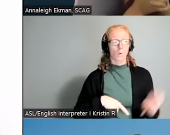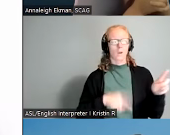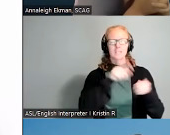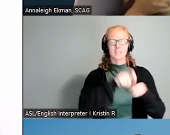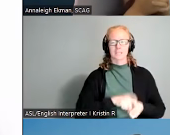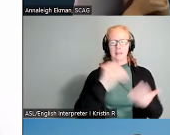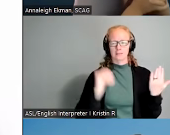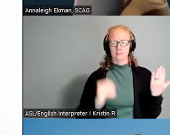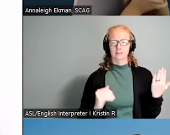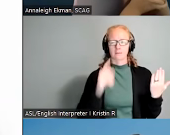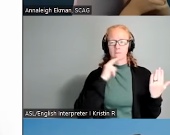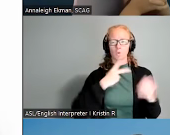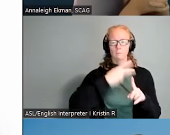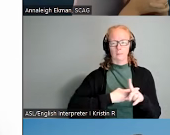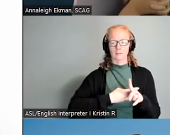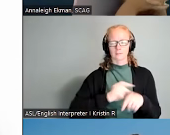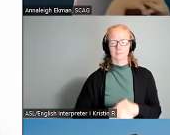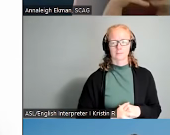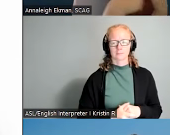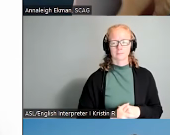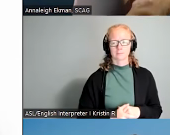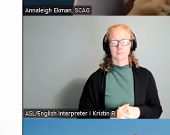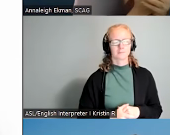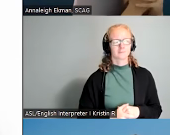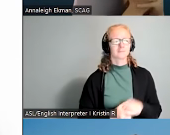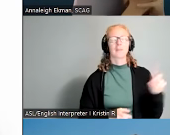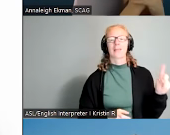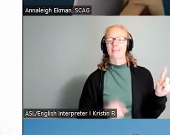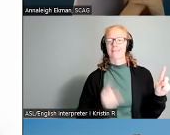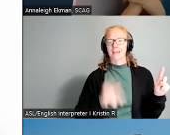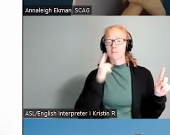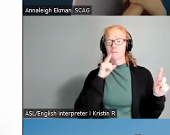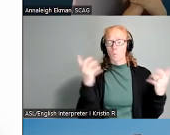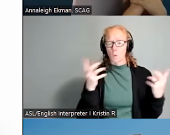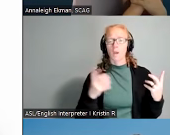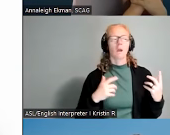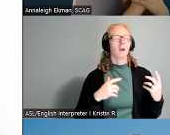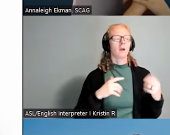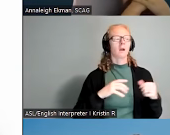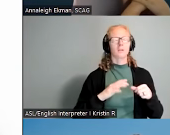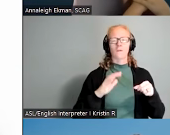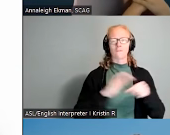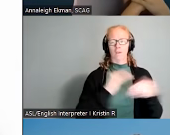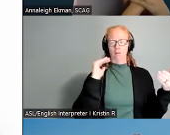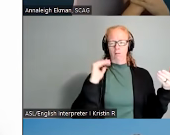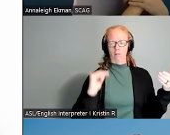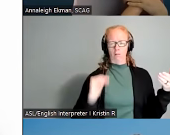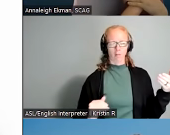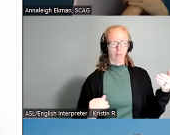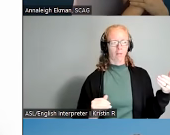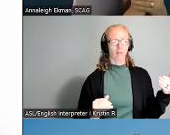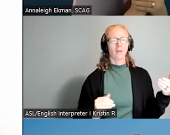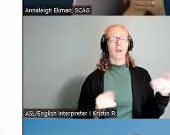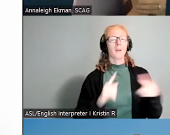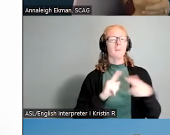we receive over a 2-month period. This is to fill the first clearinghouse function, but we include all of the CEQA